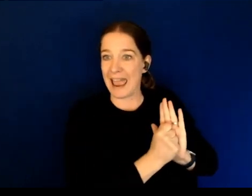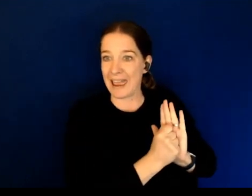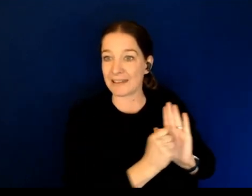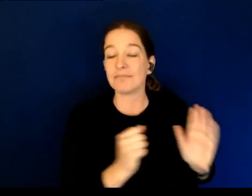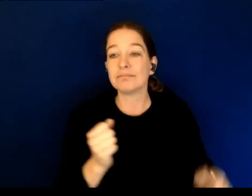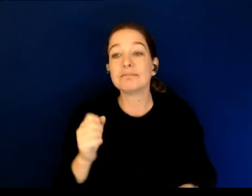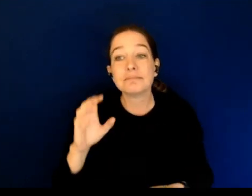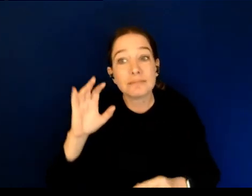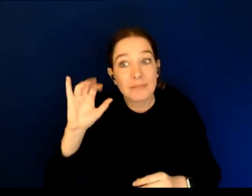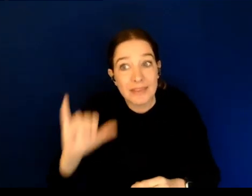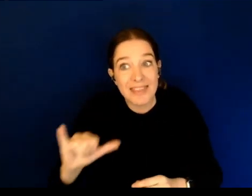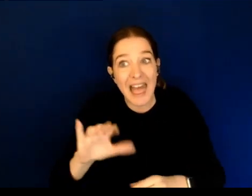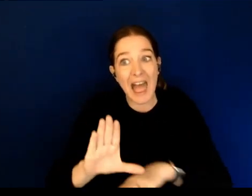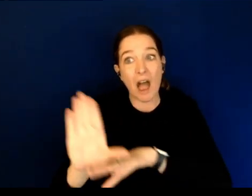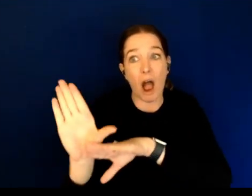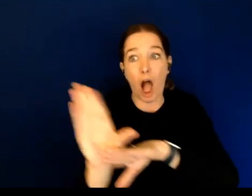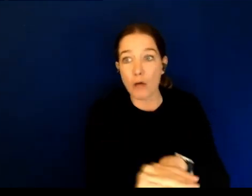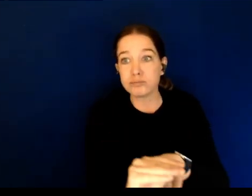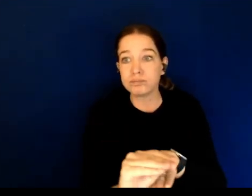about password managers.